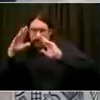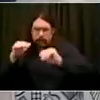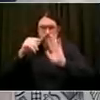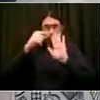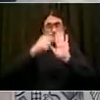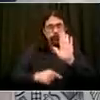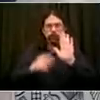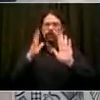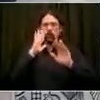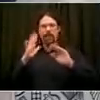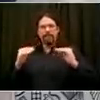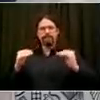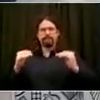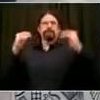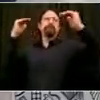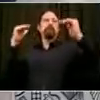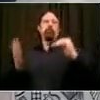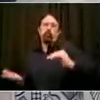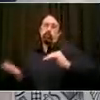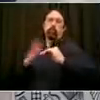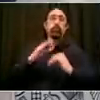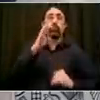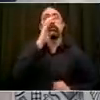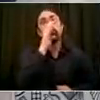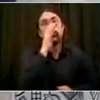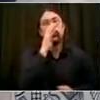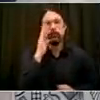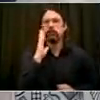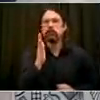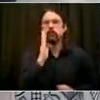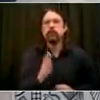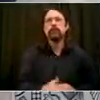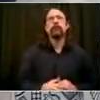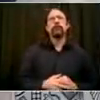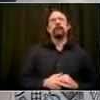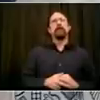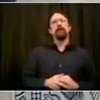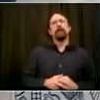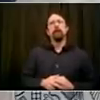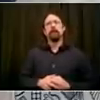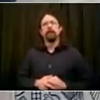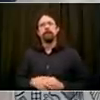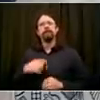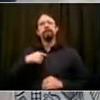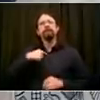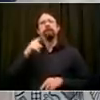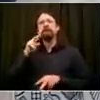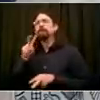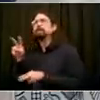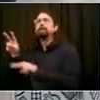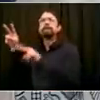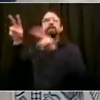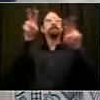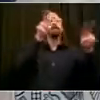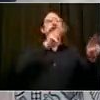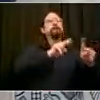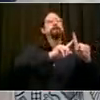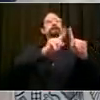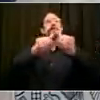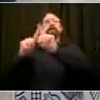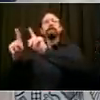is having a lot of communities. And for schools to be open, we have to be absolutely certain we can keep our kids and our adults in the school system